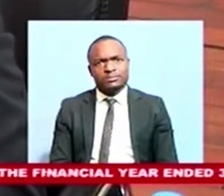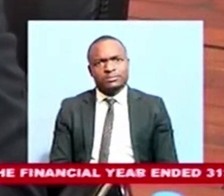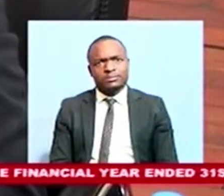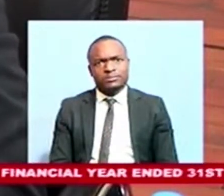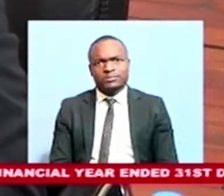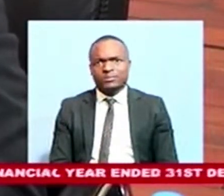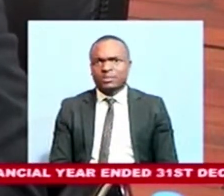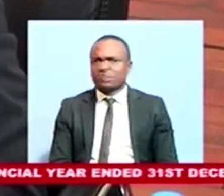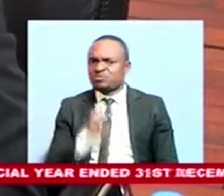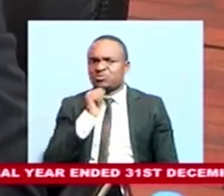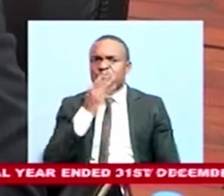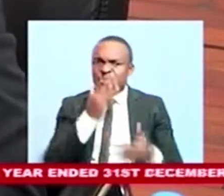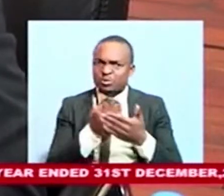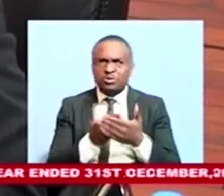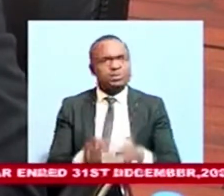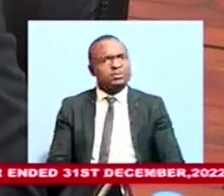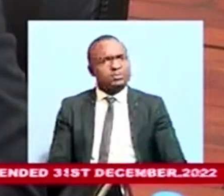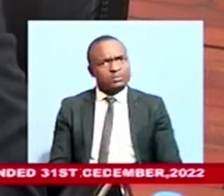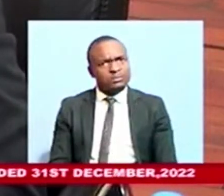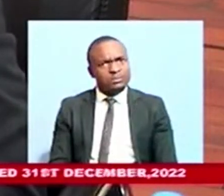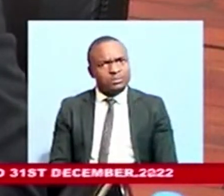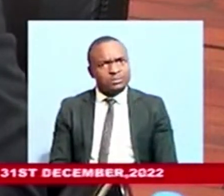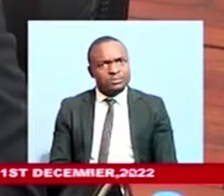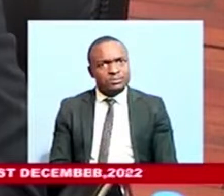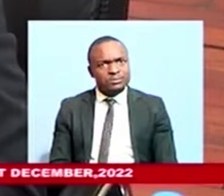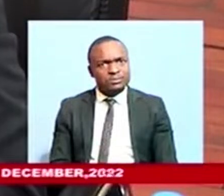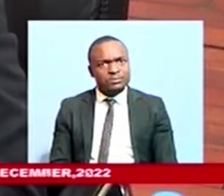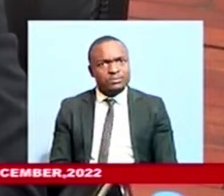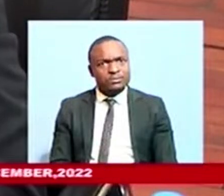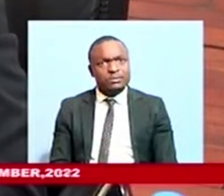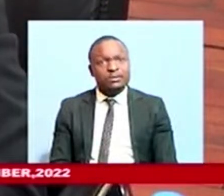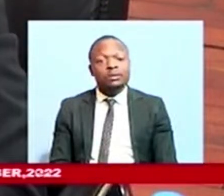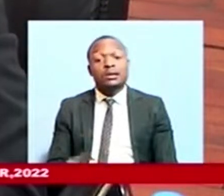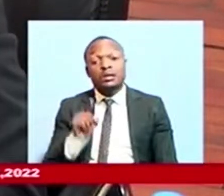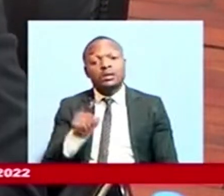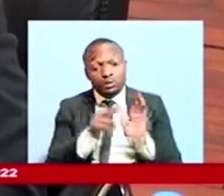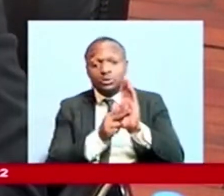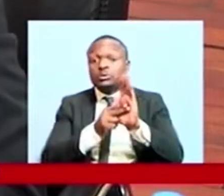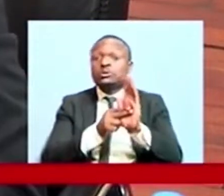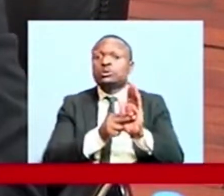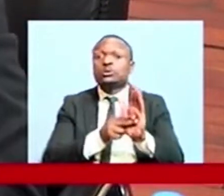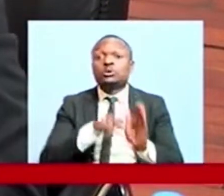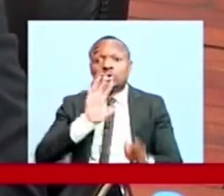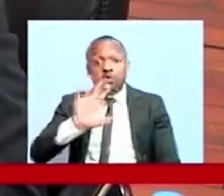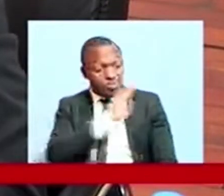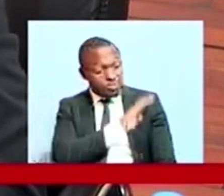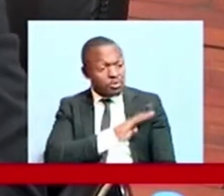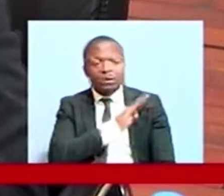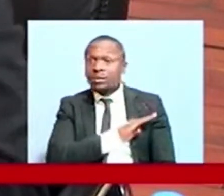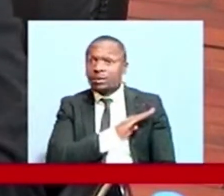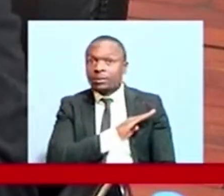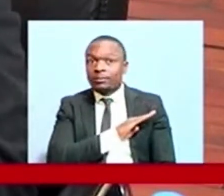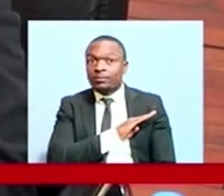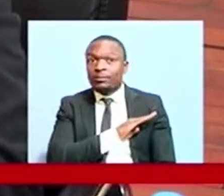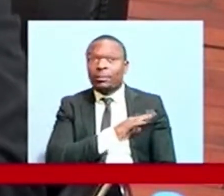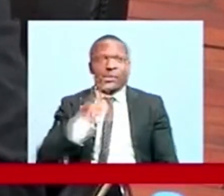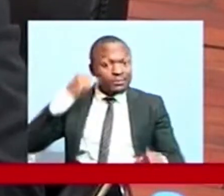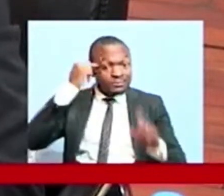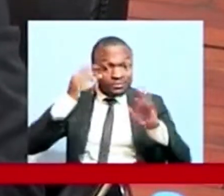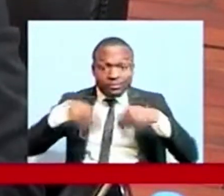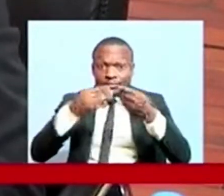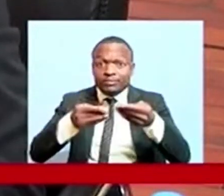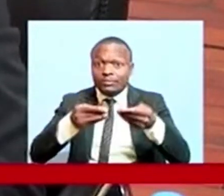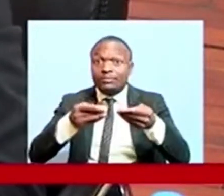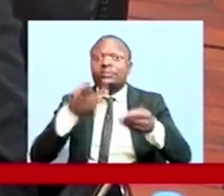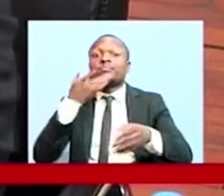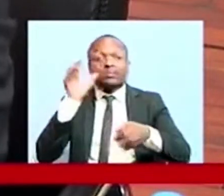It's an indictment on your part. It reflects who you are. The government has given you a privilege to work for this